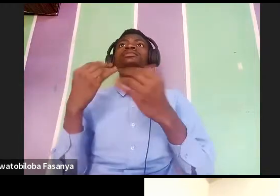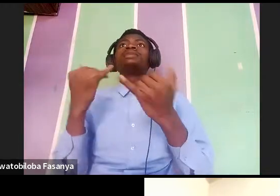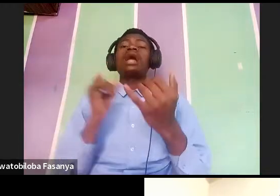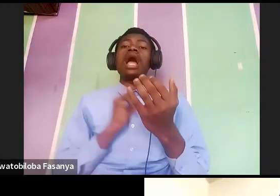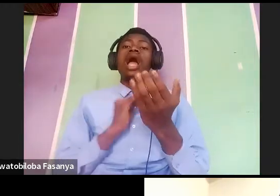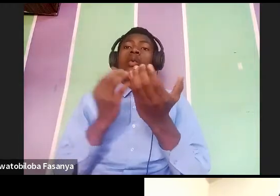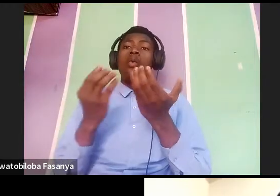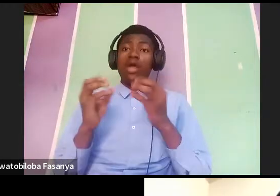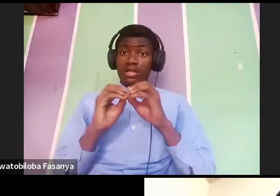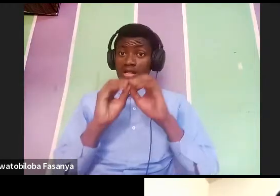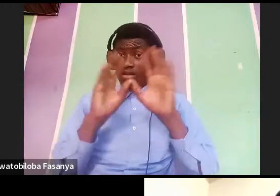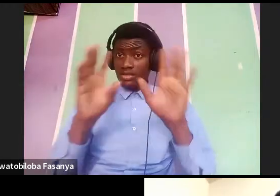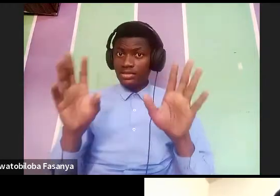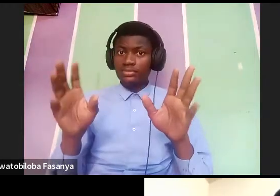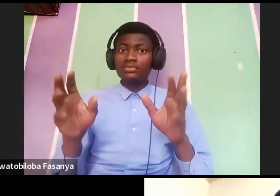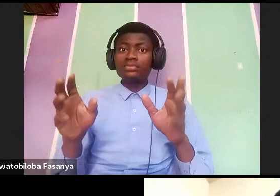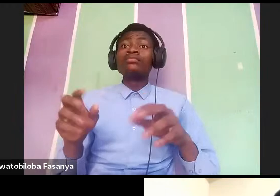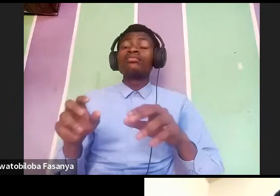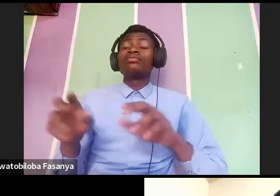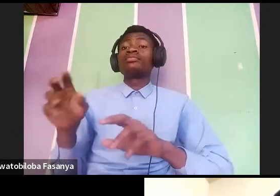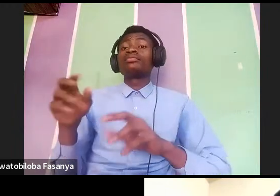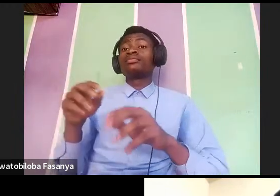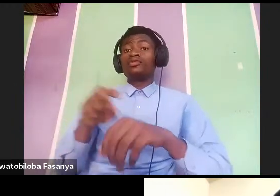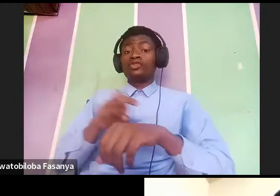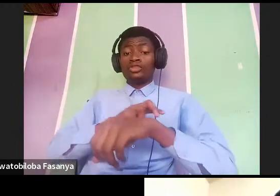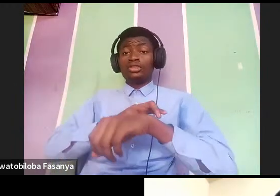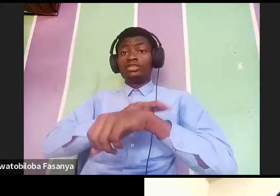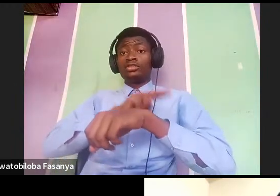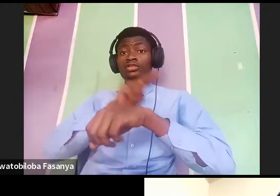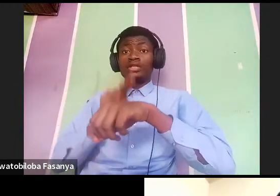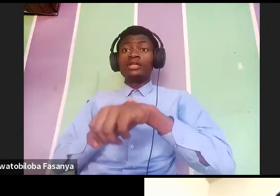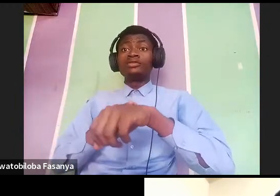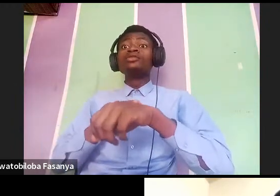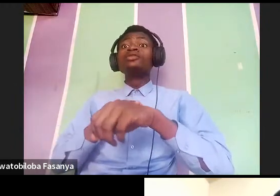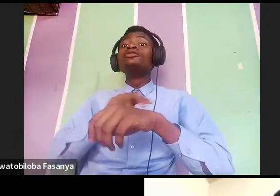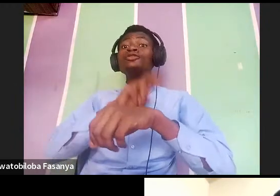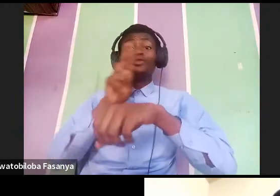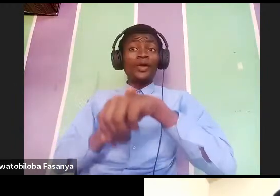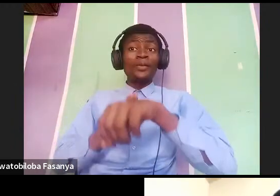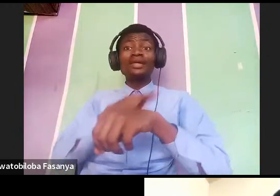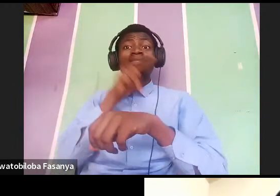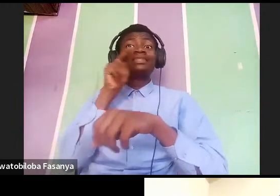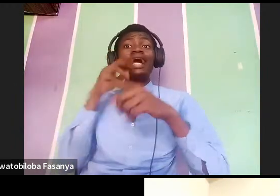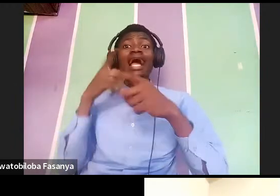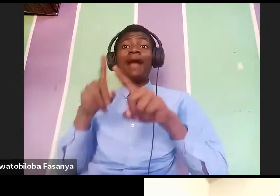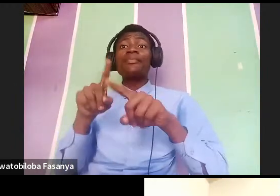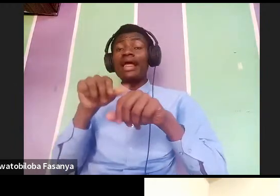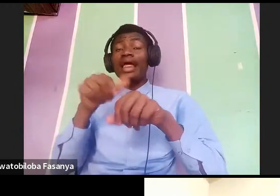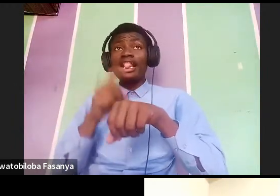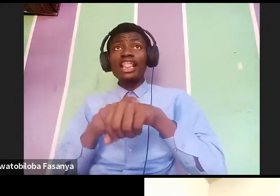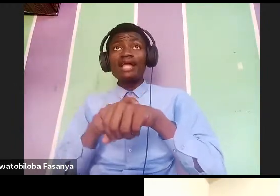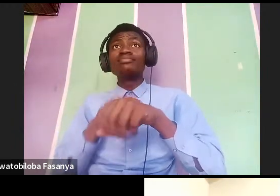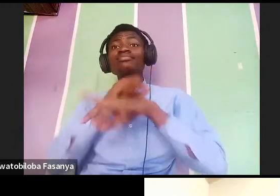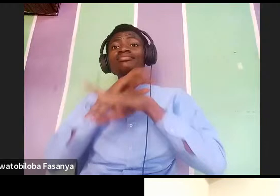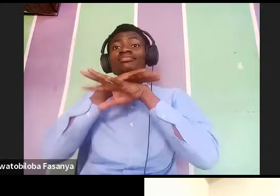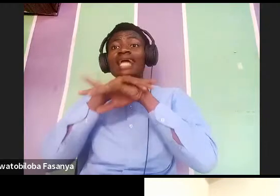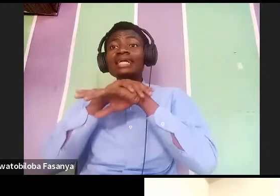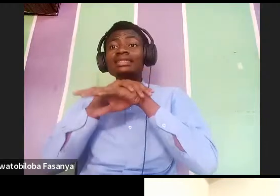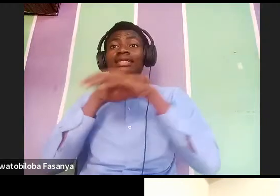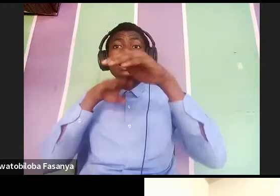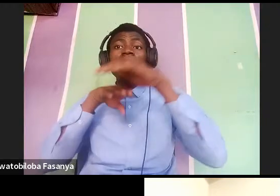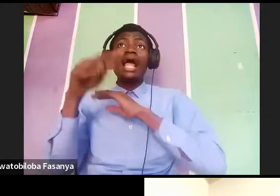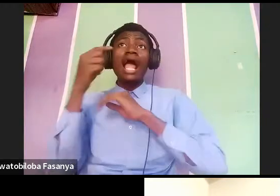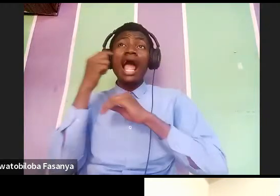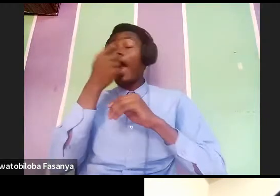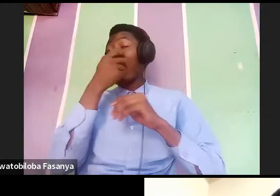most people have foreign body in the eye is to rub the eyes vigorously. That's the immediate response. So I don't know whether